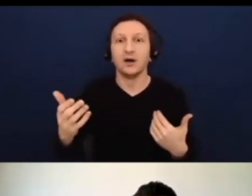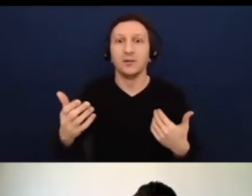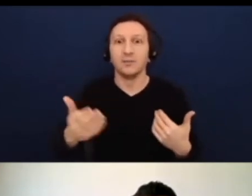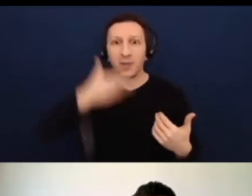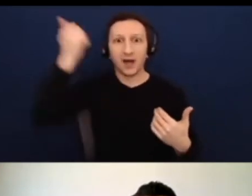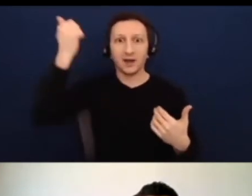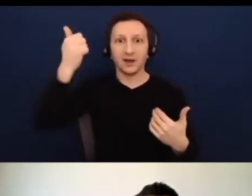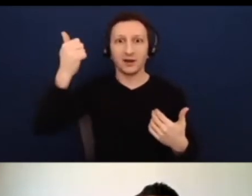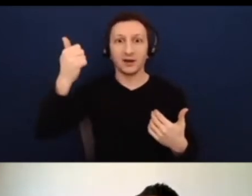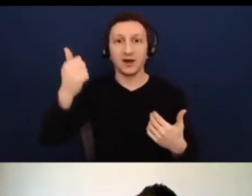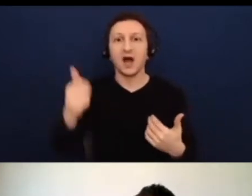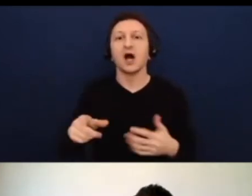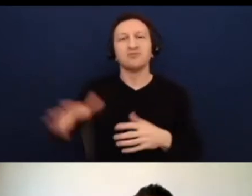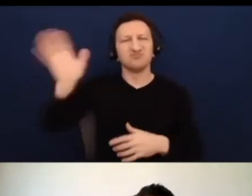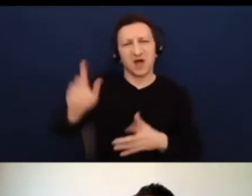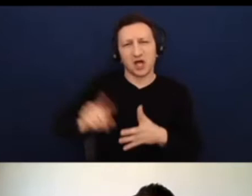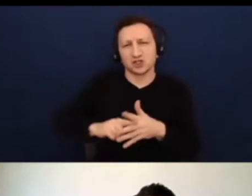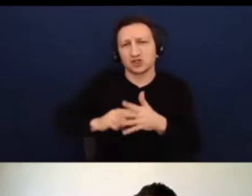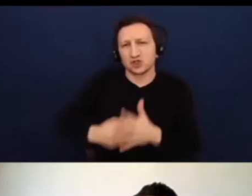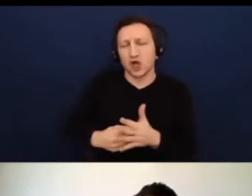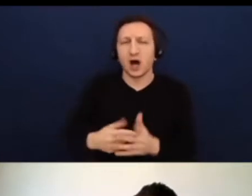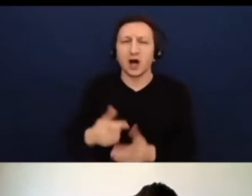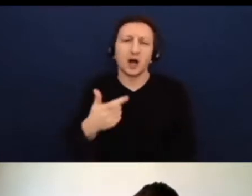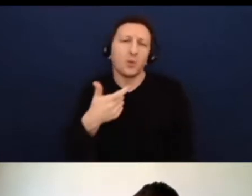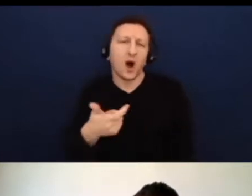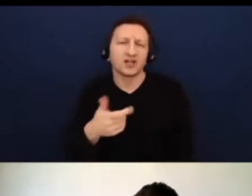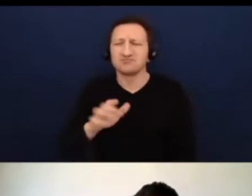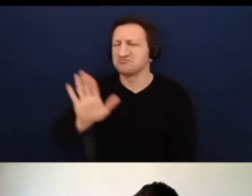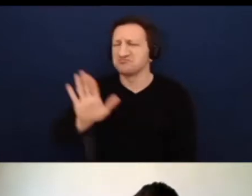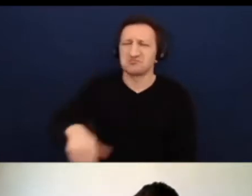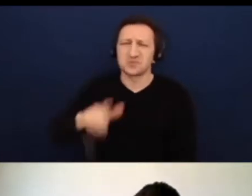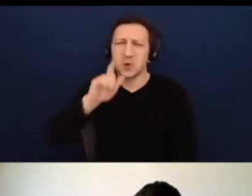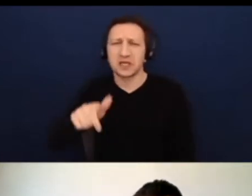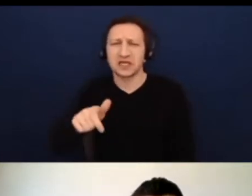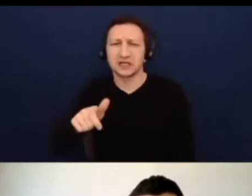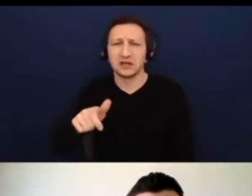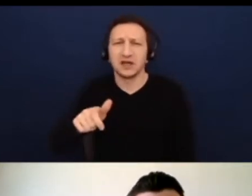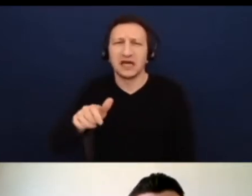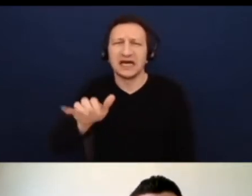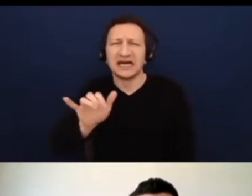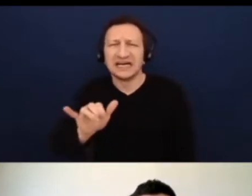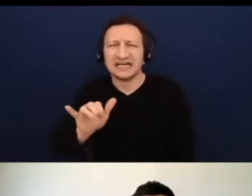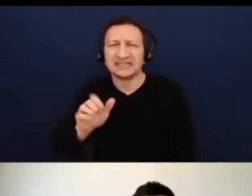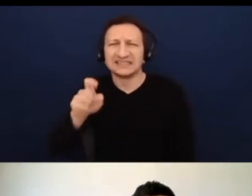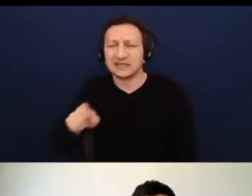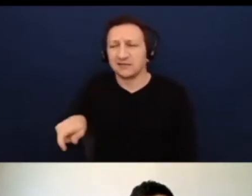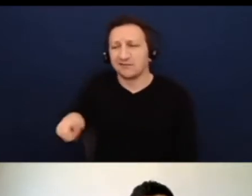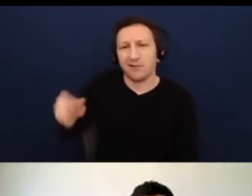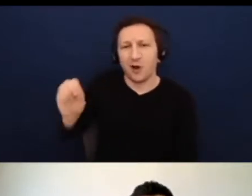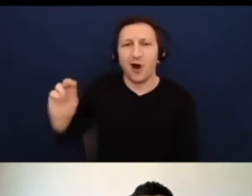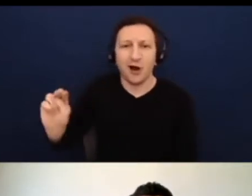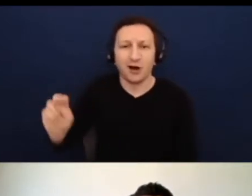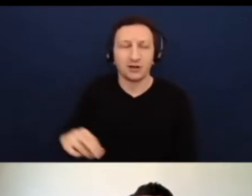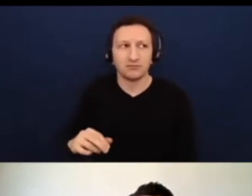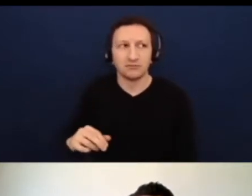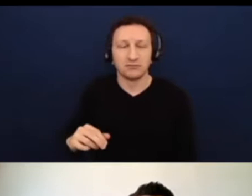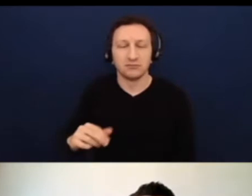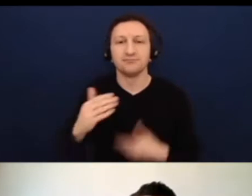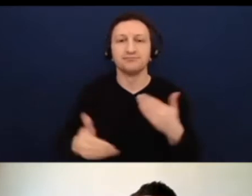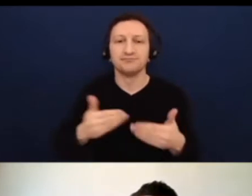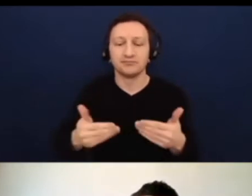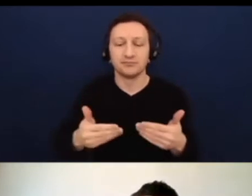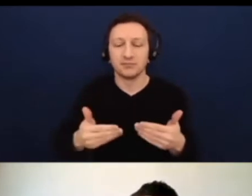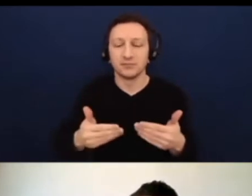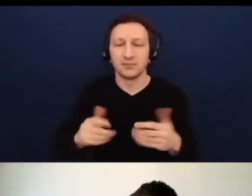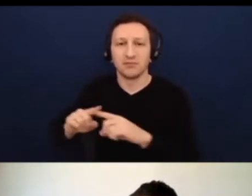And then I started realizing that even when I didn't have it, when I didn't think I needed it, it helped me